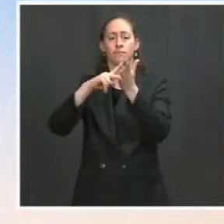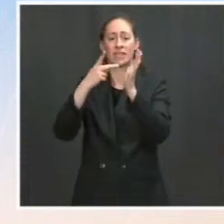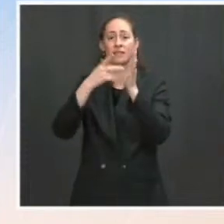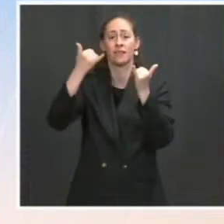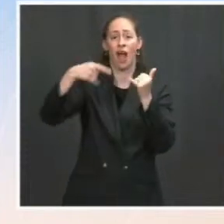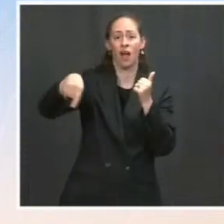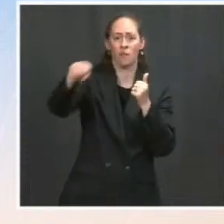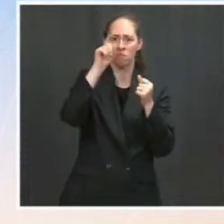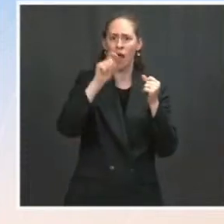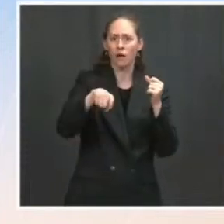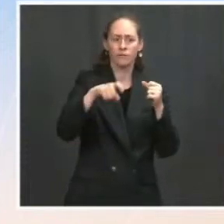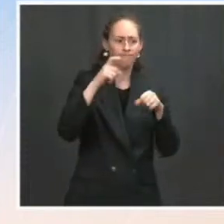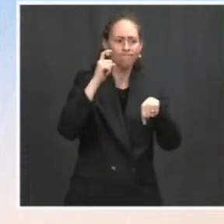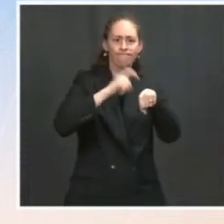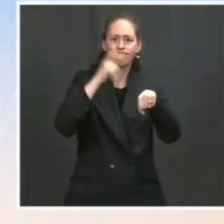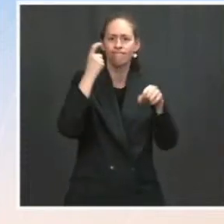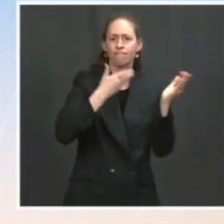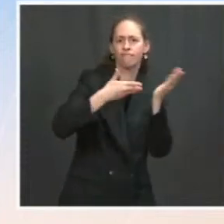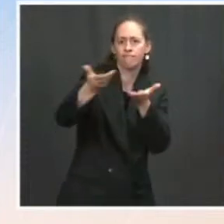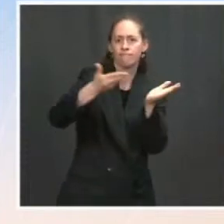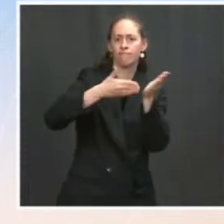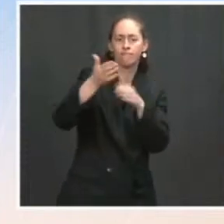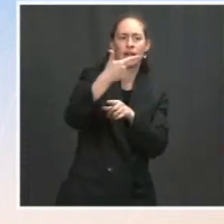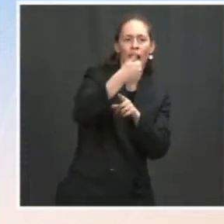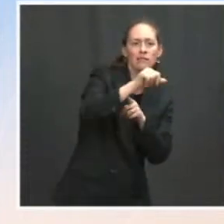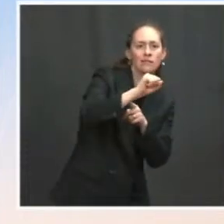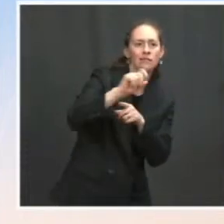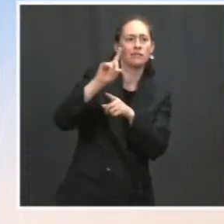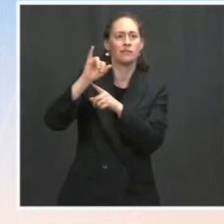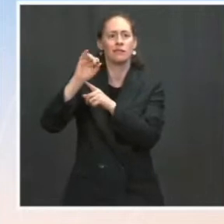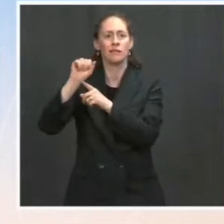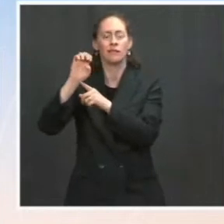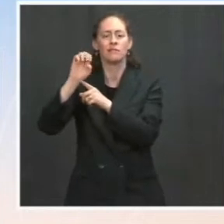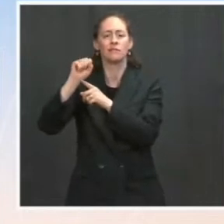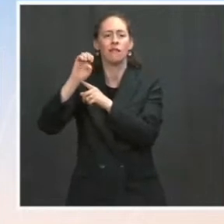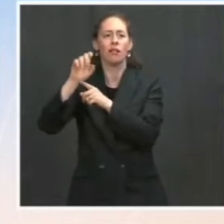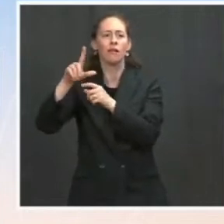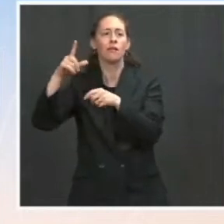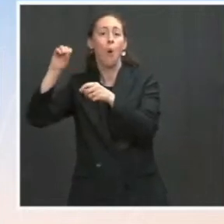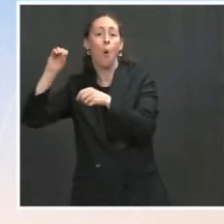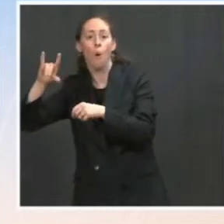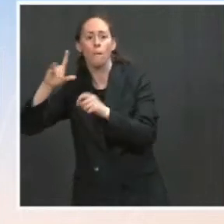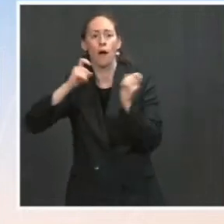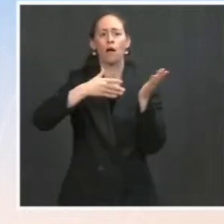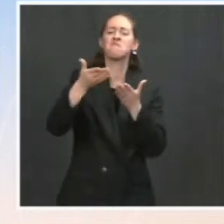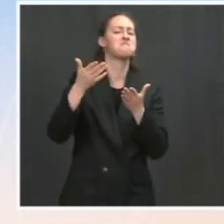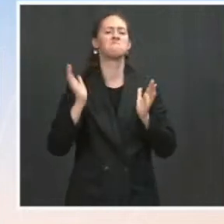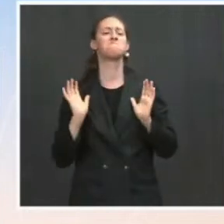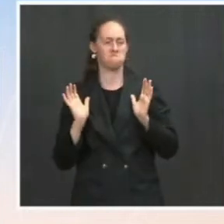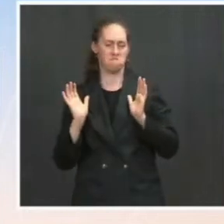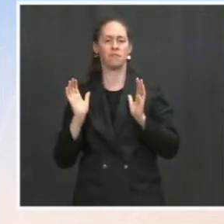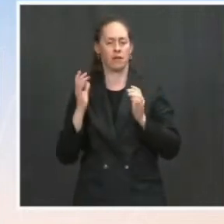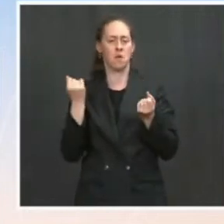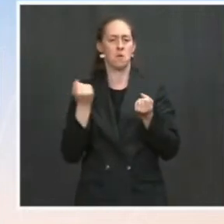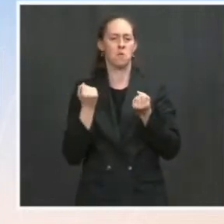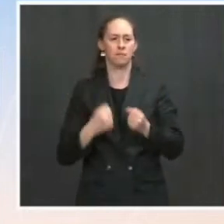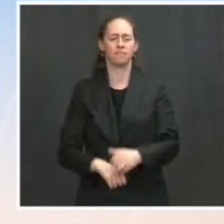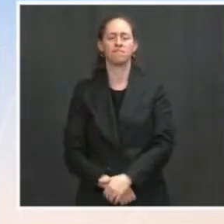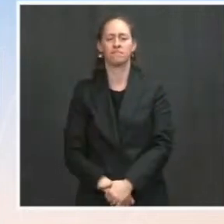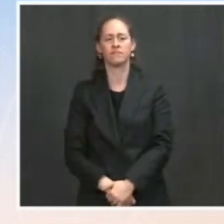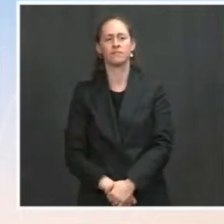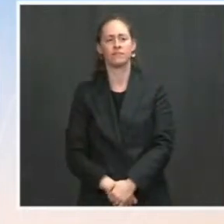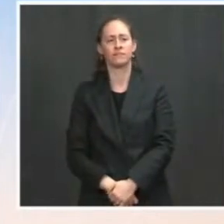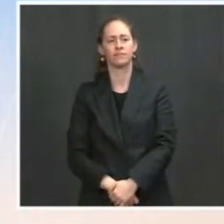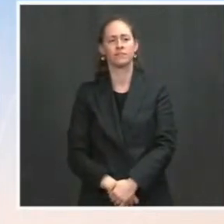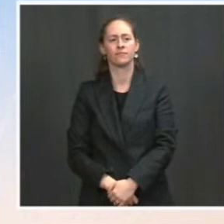are preparing for multiple possible contingencies because that's our job, especially on the Homeland Security team, and considering what